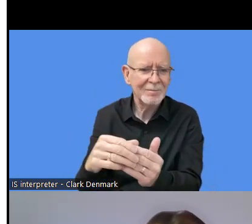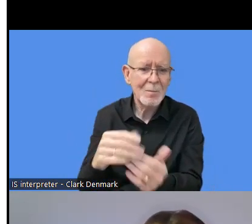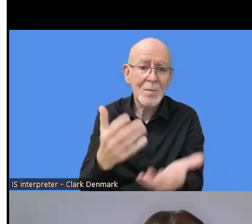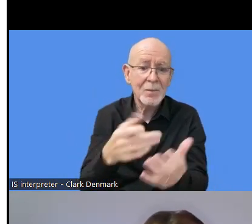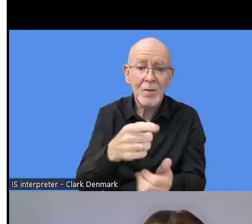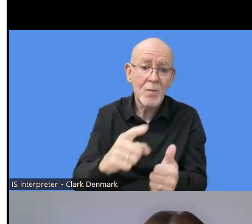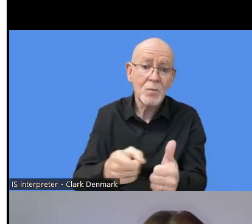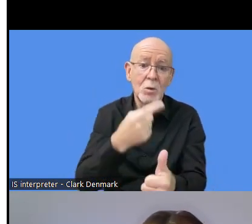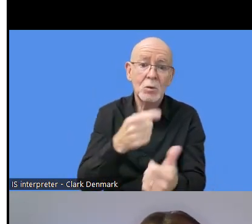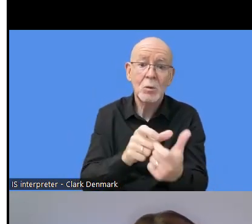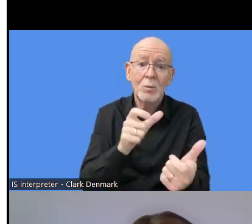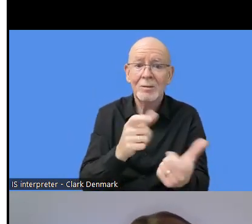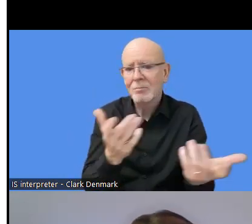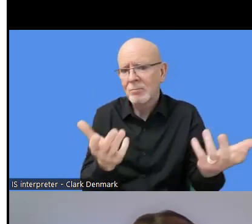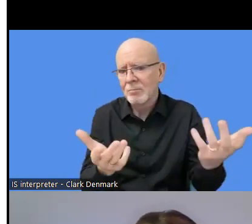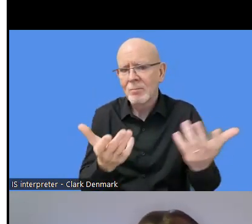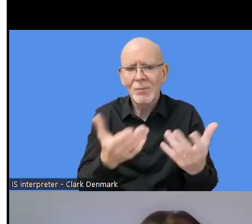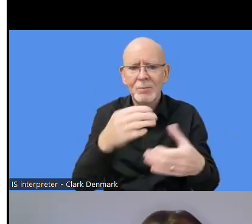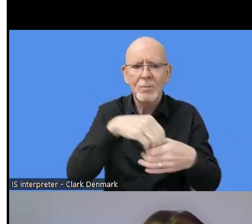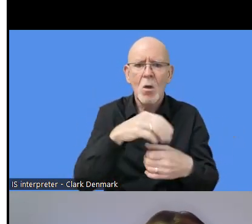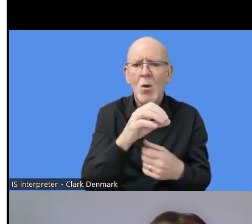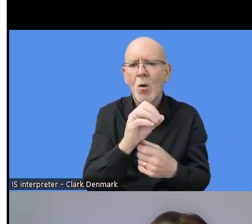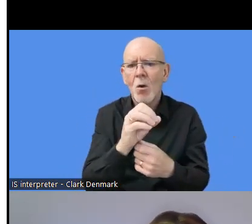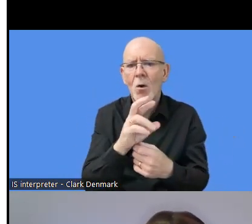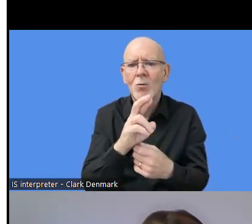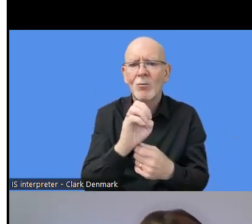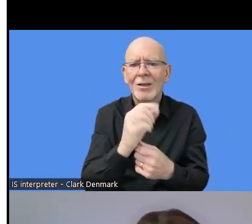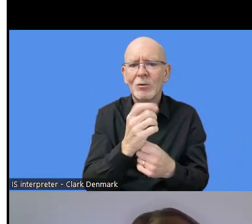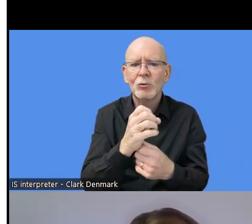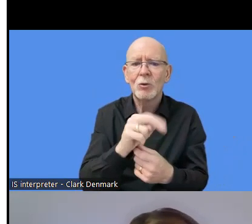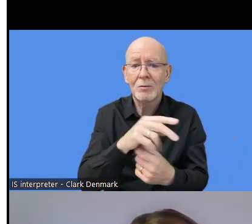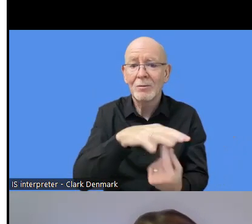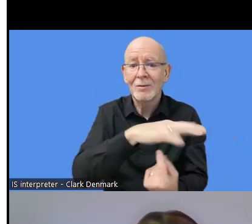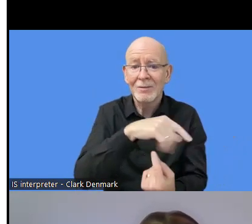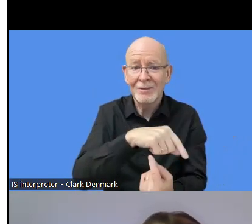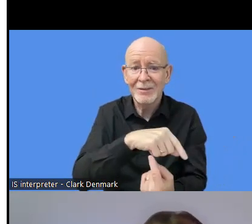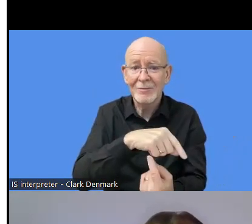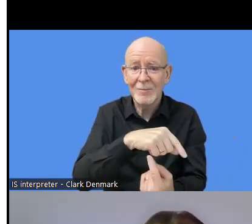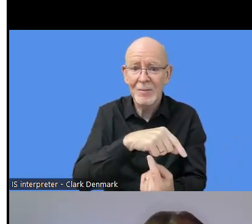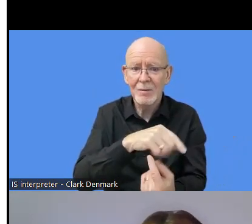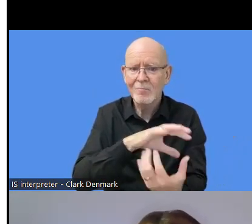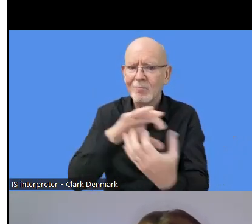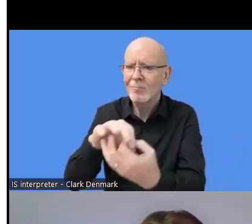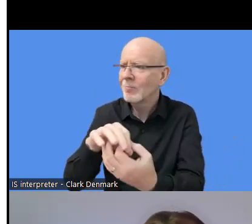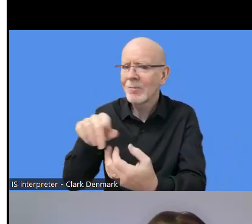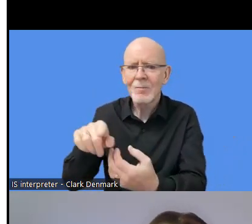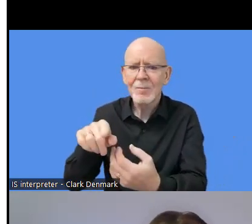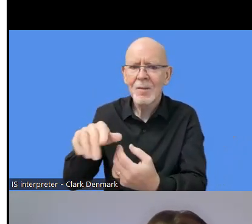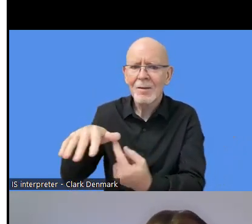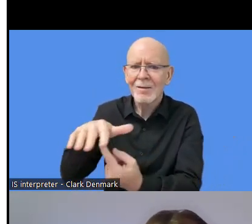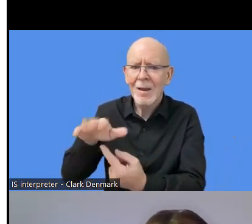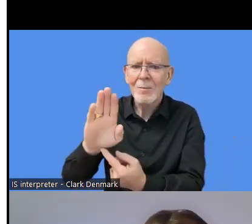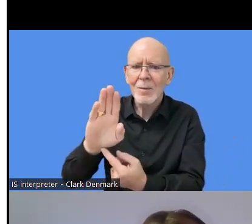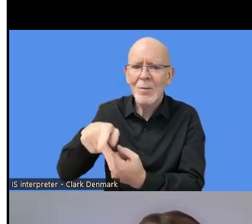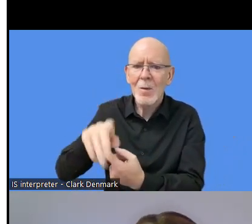is considered innovative. So really always in a geographical context and always also in the activity context that your company